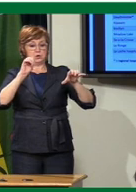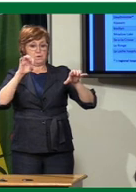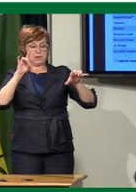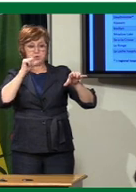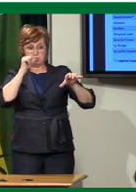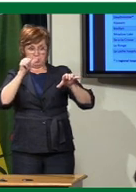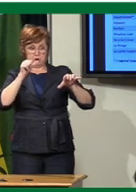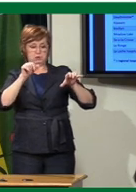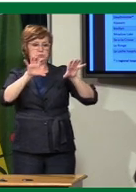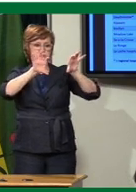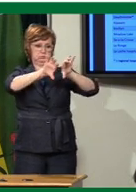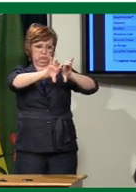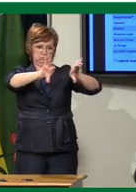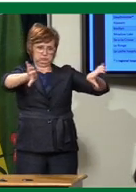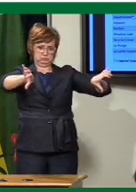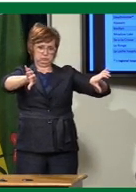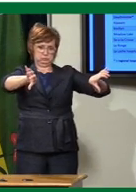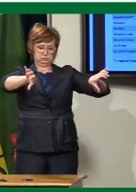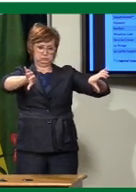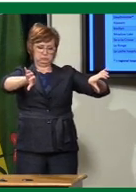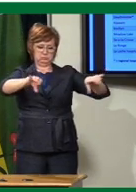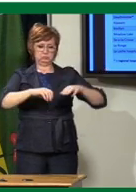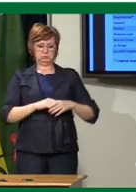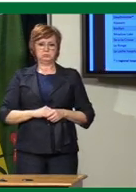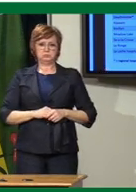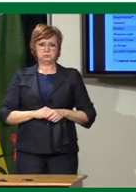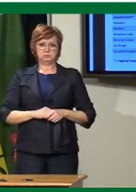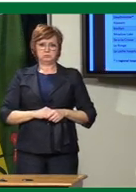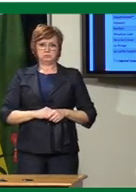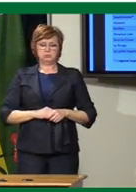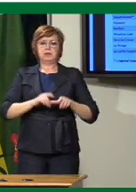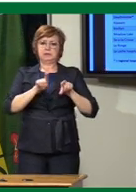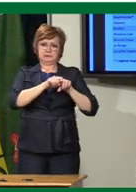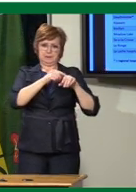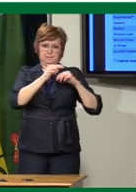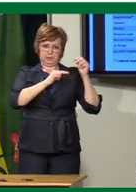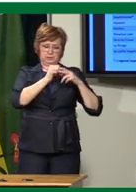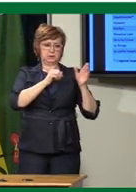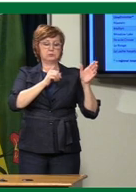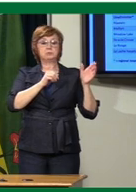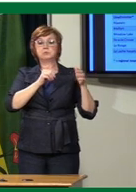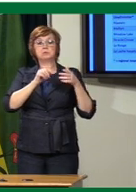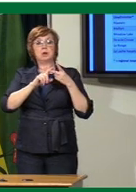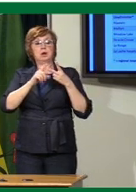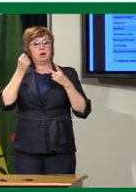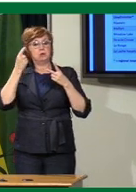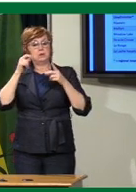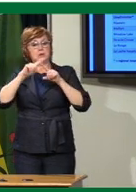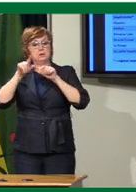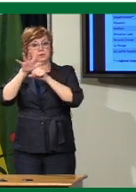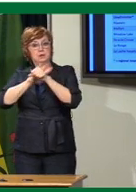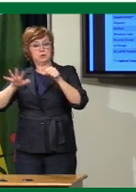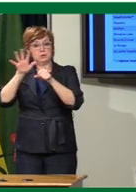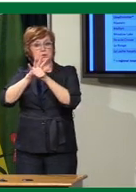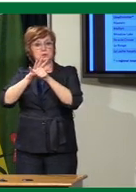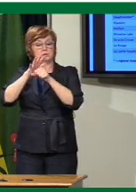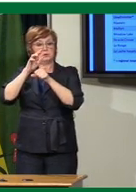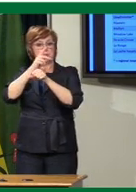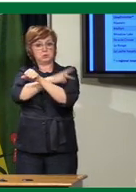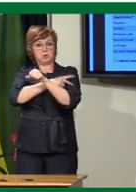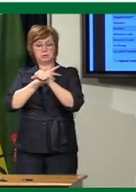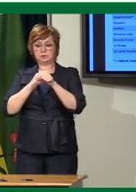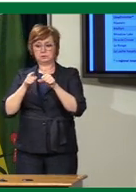mentioned, would be cohorted in certain areas within those facilities. Other hospitals would be identified as non-COVID hospitals, and